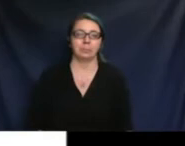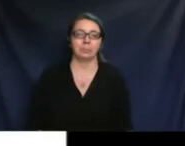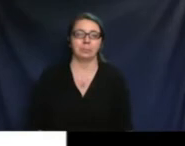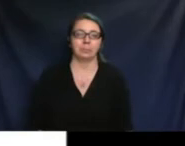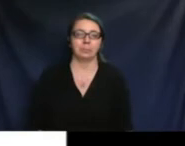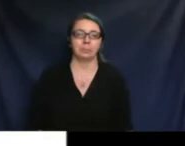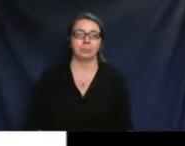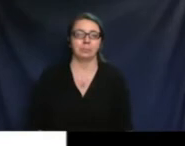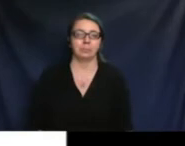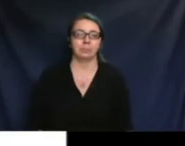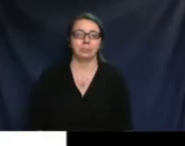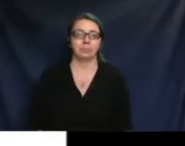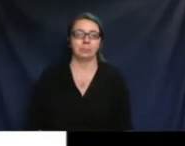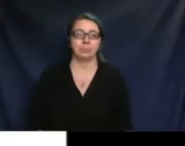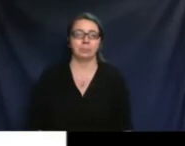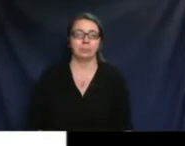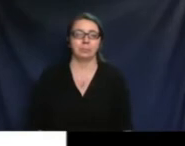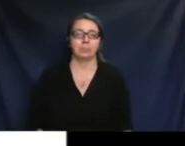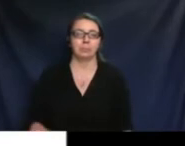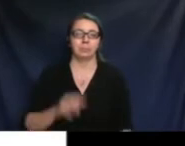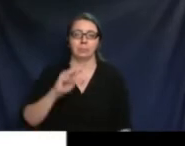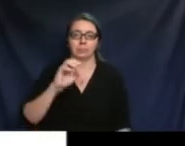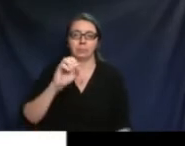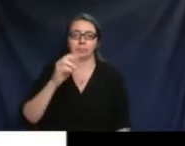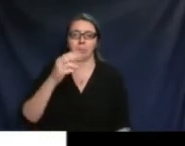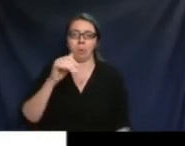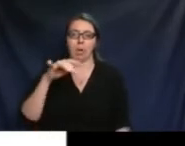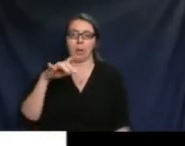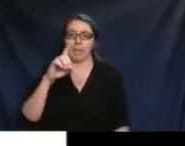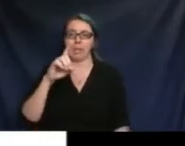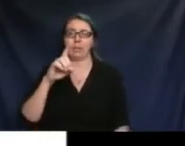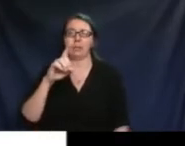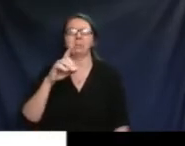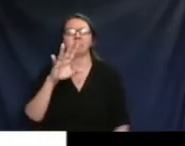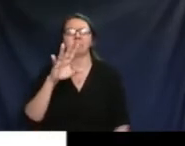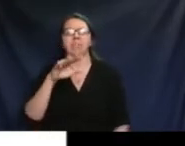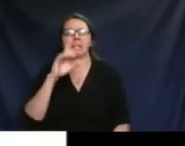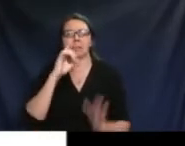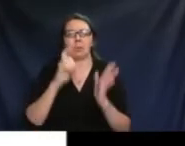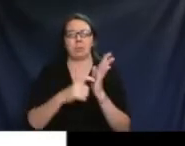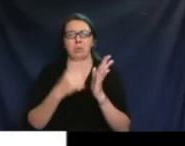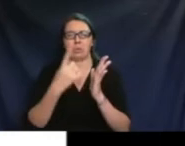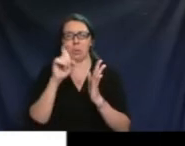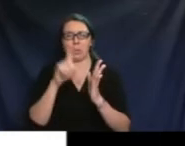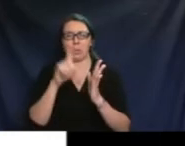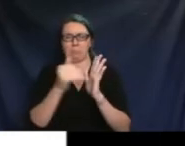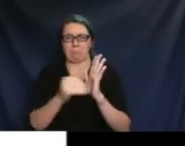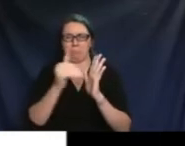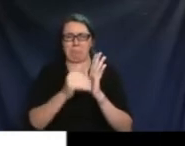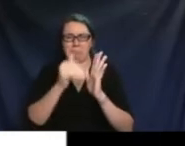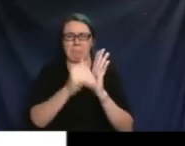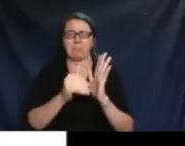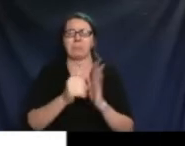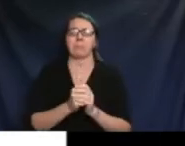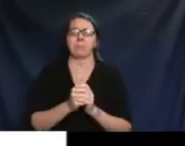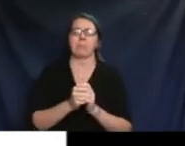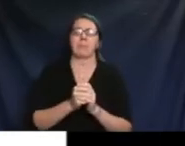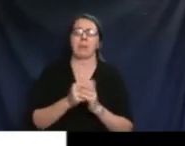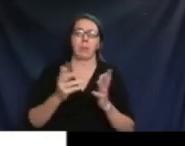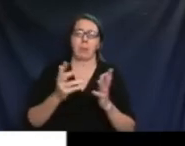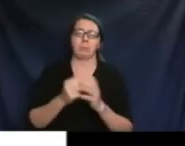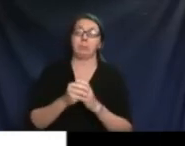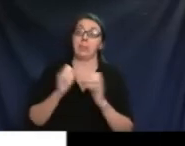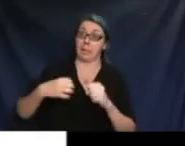There's a question that keeps getting asked. Someone is asking, I know you can apply for up to 100,000, but what is the